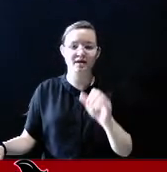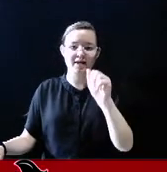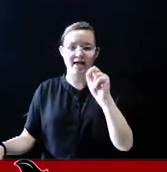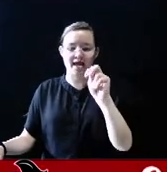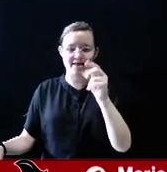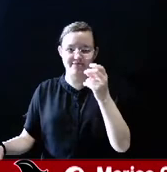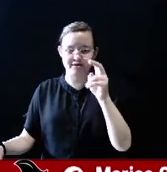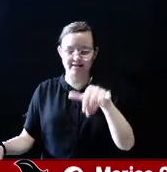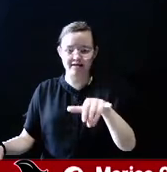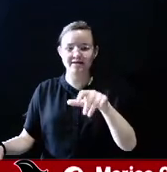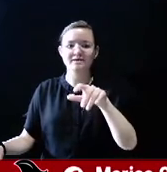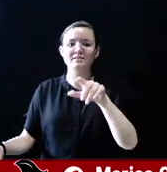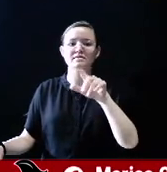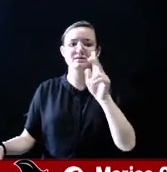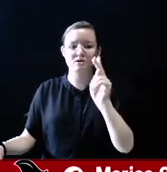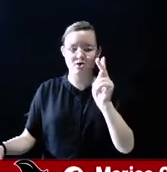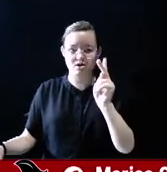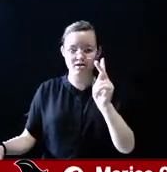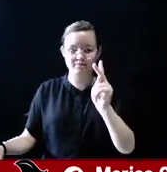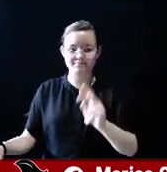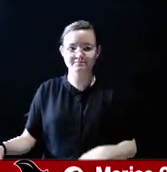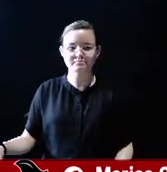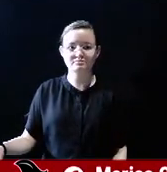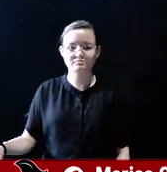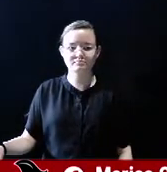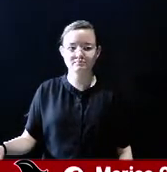Anthony Zachariah Kahn.